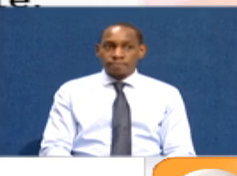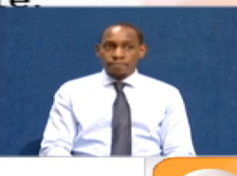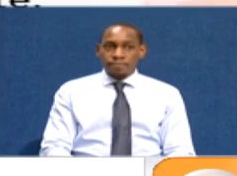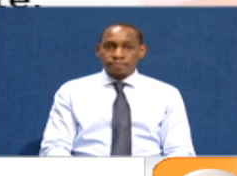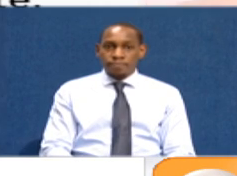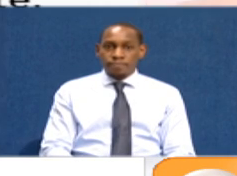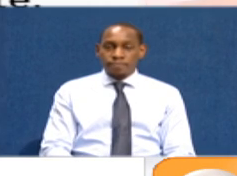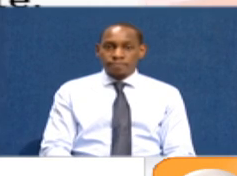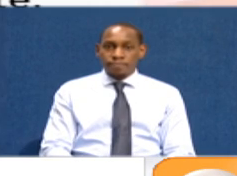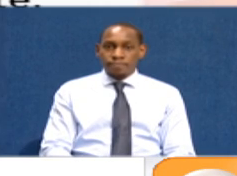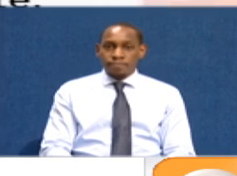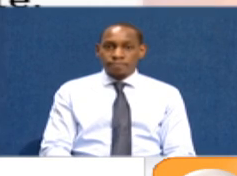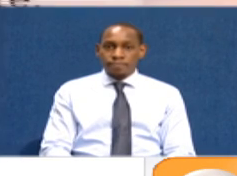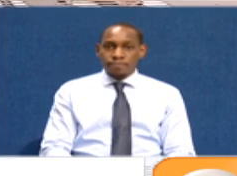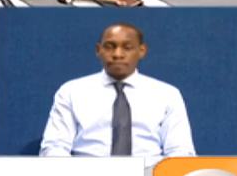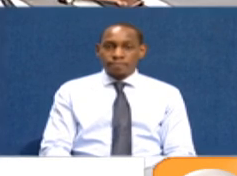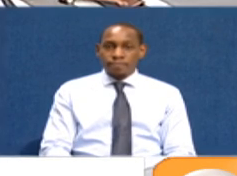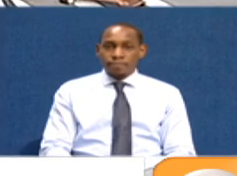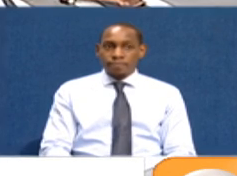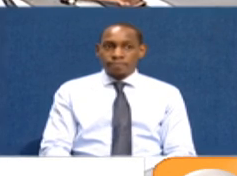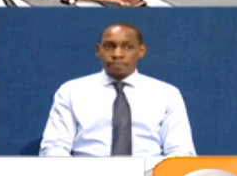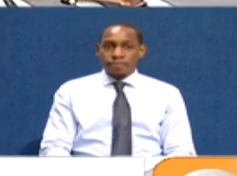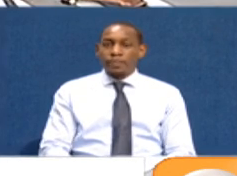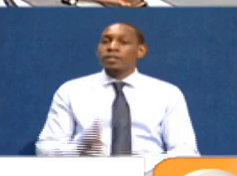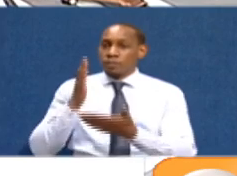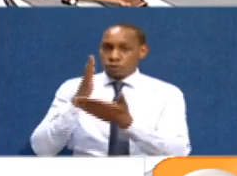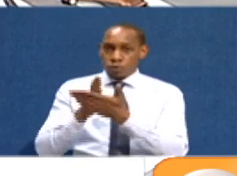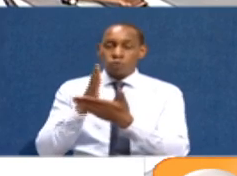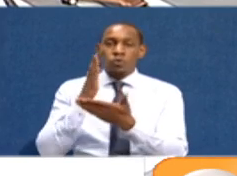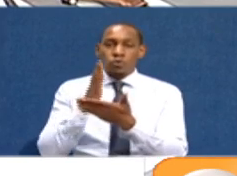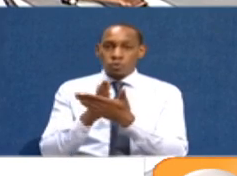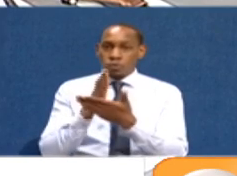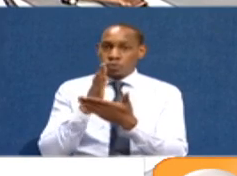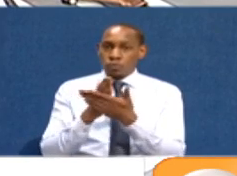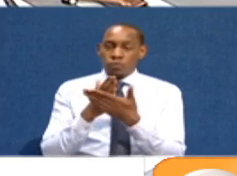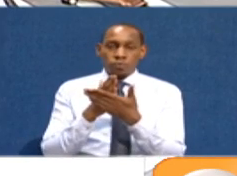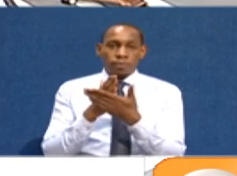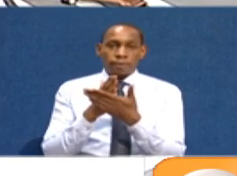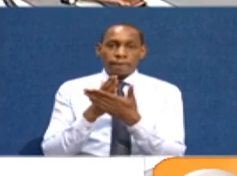model our youth should emulate. Absolutely.